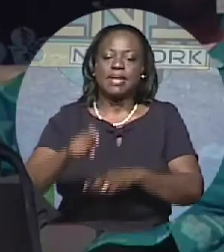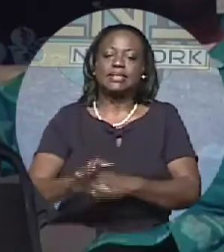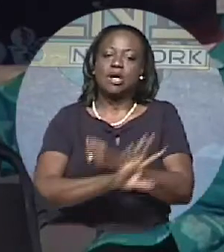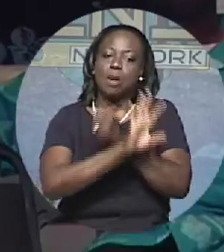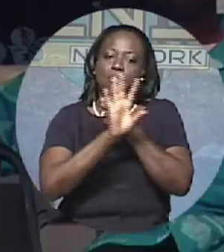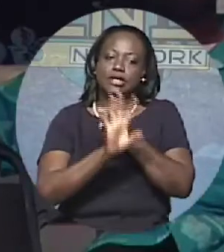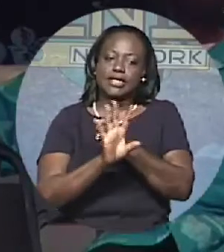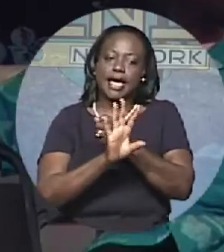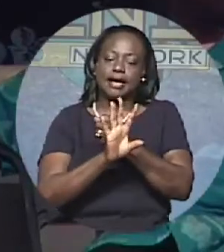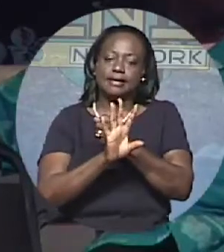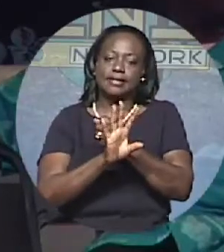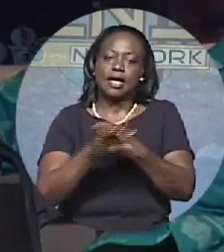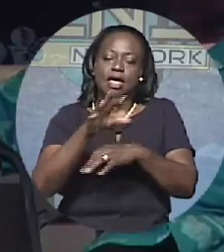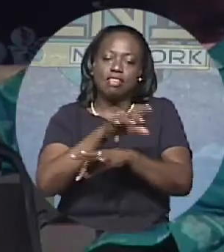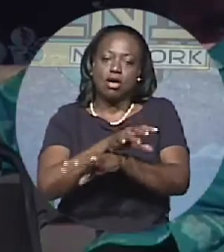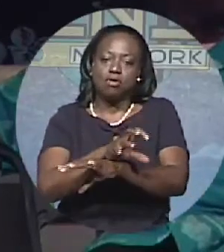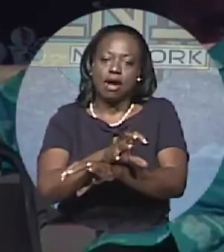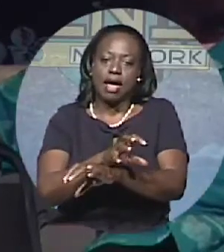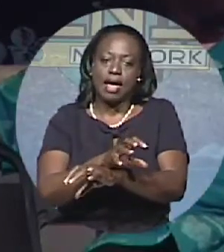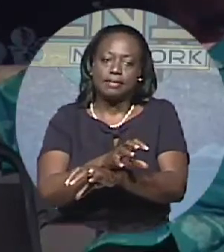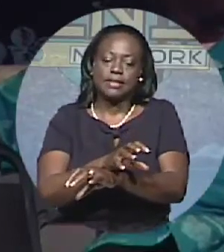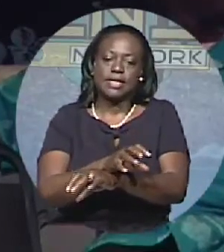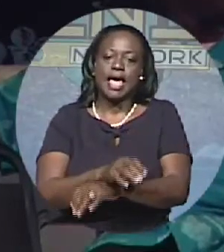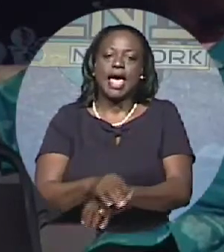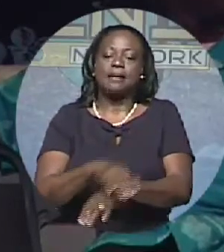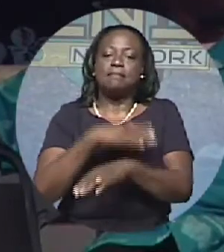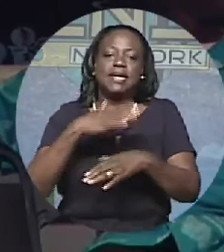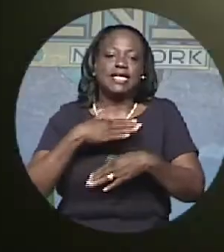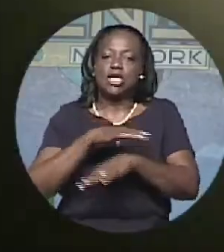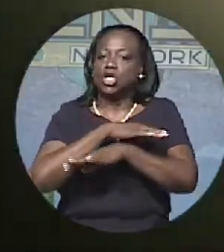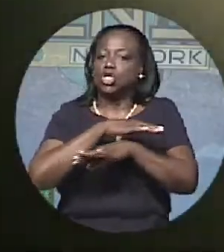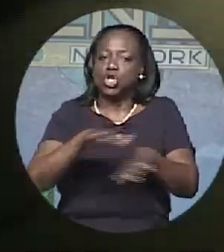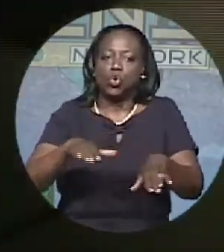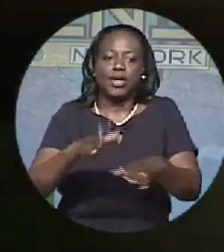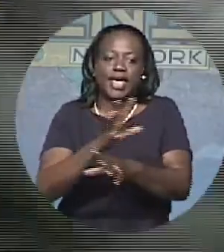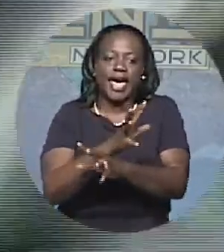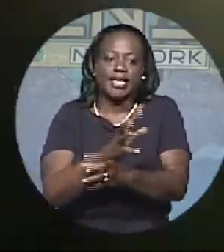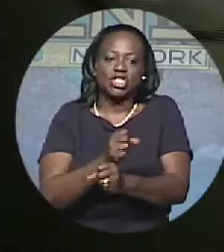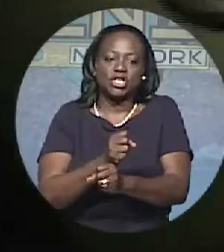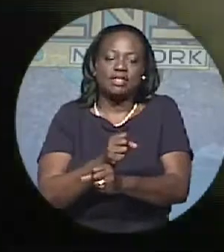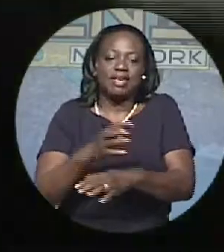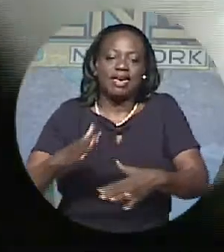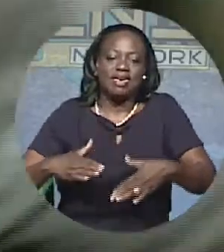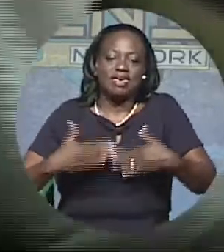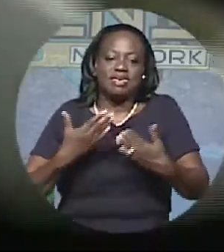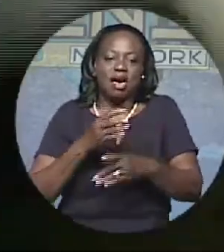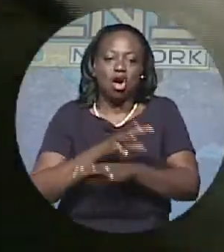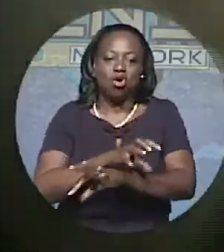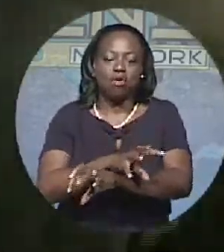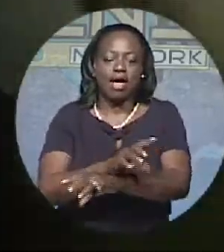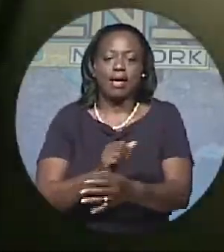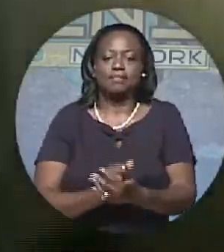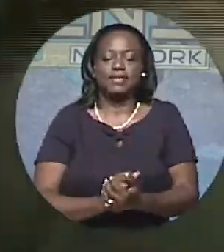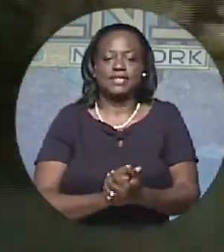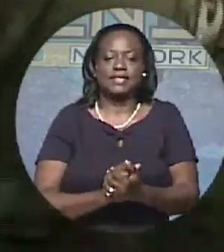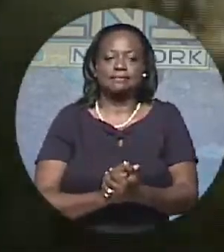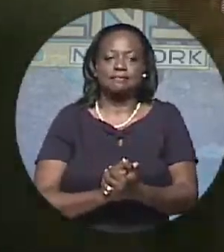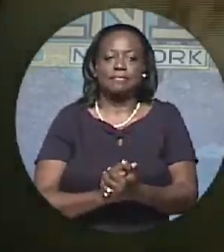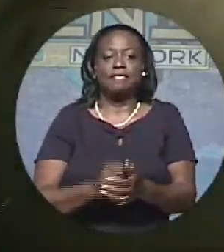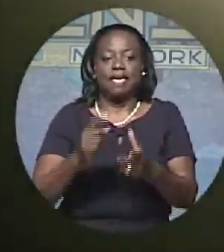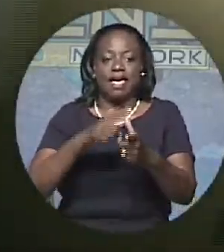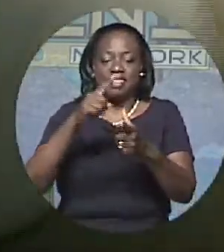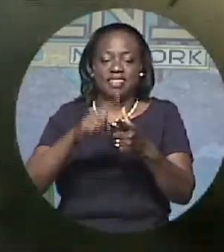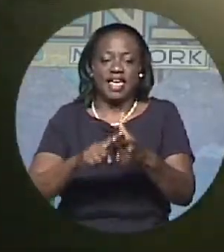habitats, and therefore we ask you not to catch the spawning crabs. Now, after the official opening ceremonies, it was the